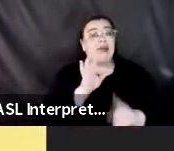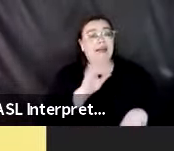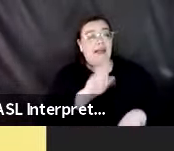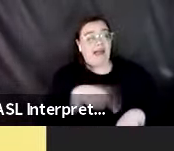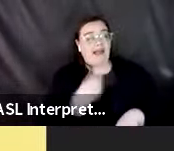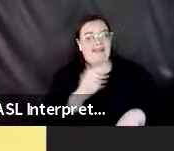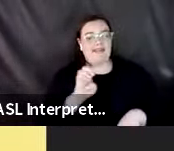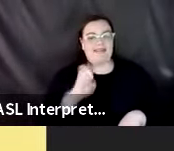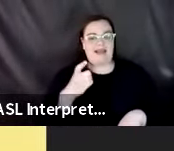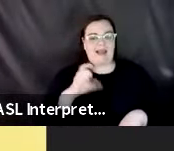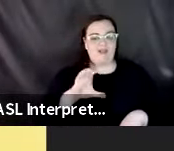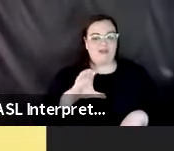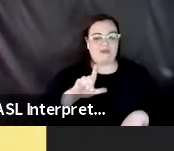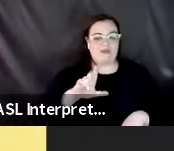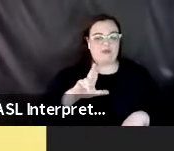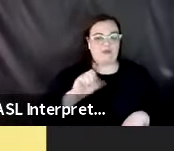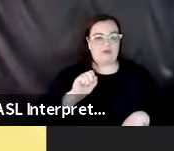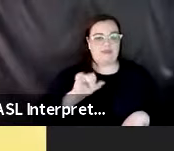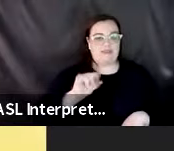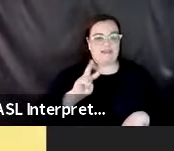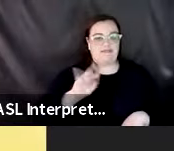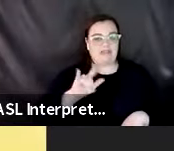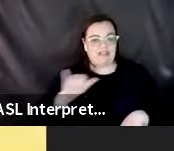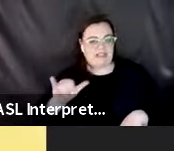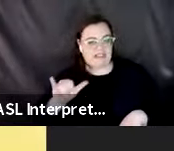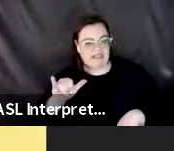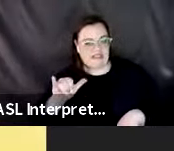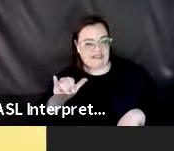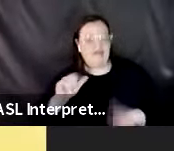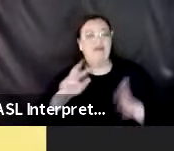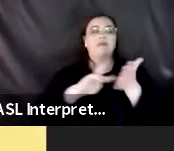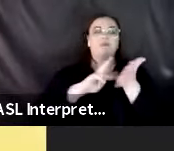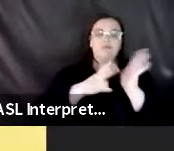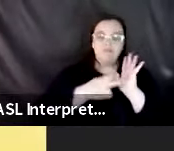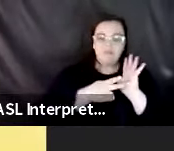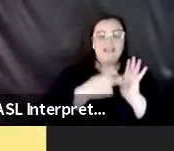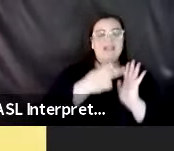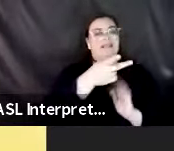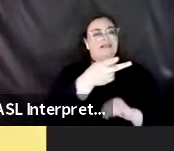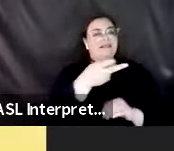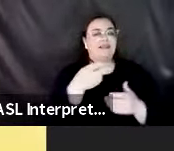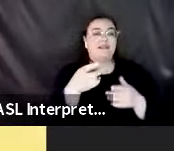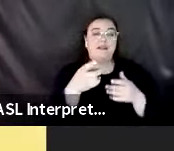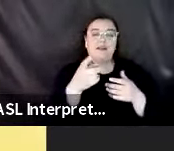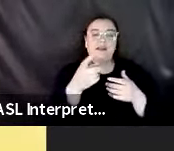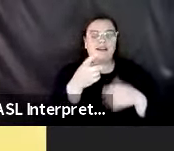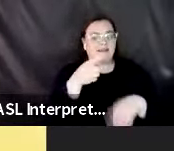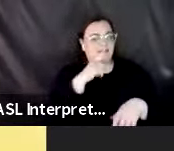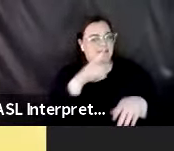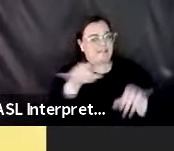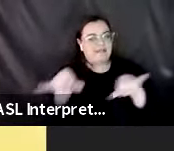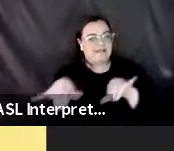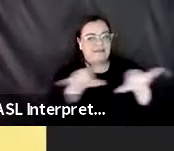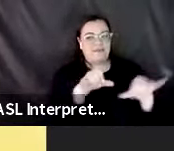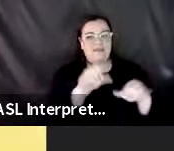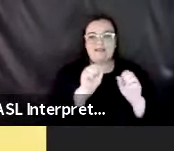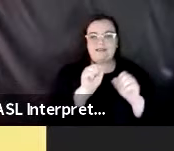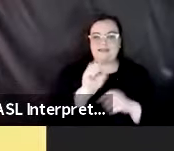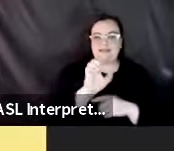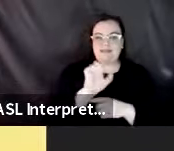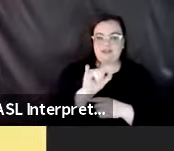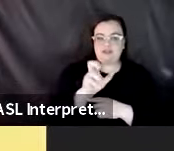this exclusivity. That's what the holding fee is. So a holding fee is equal to a session fee, $712 is the